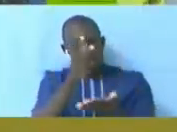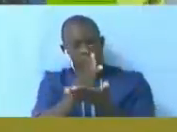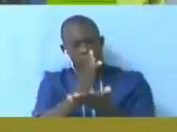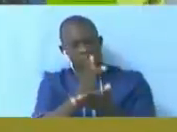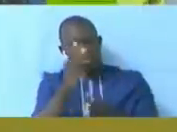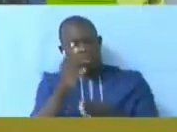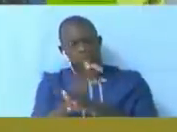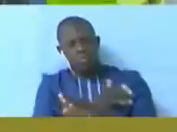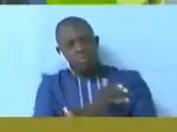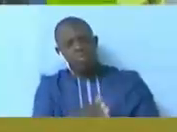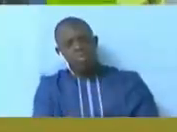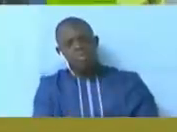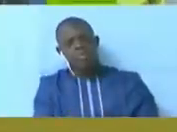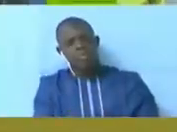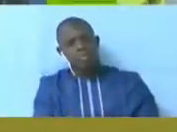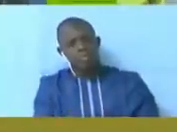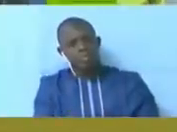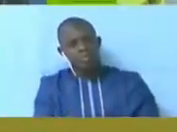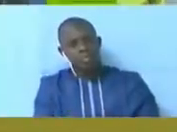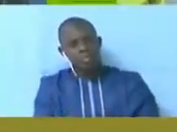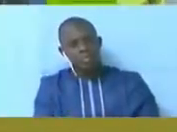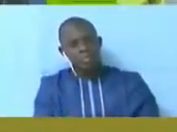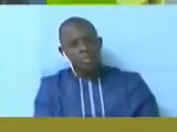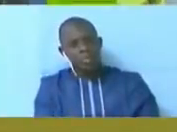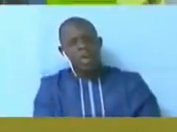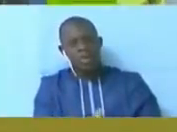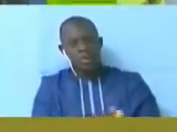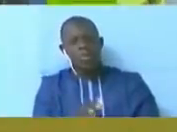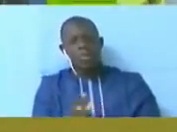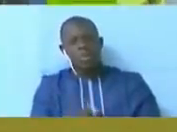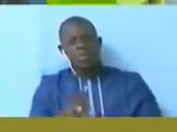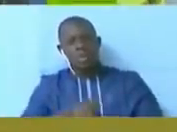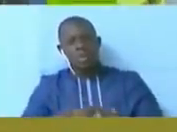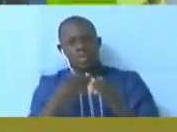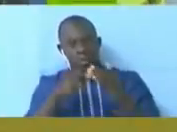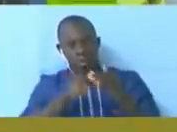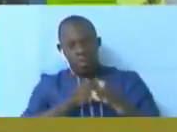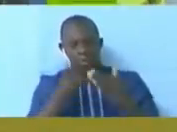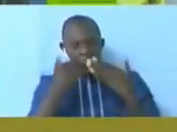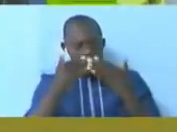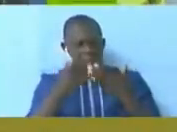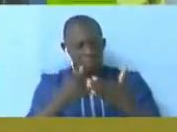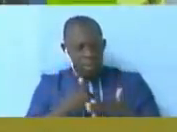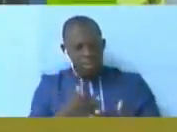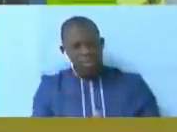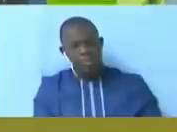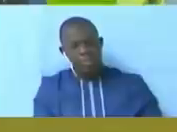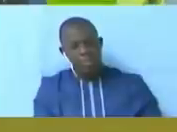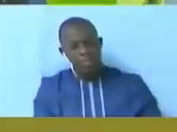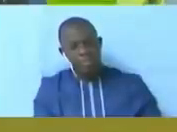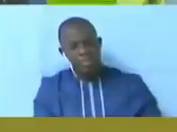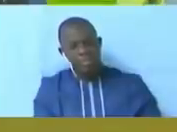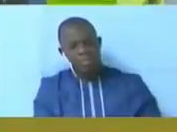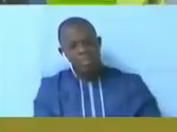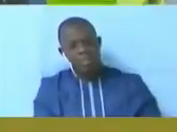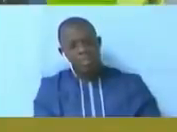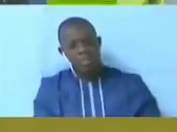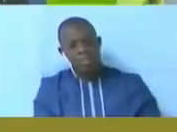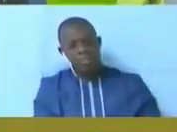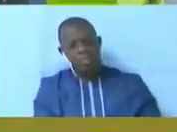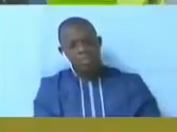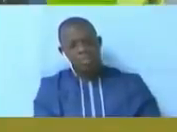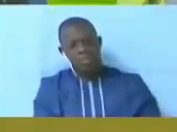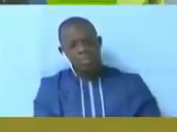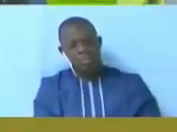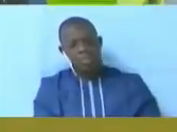eta kidi dula ronga sedan de rodi. So that was the moment he told me. Owar wala mo owar wale akonye ko. He said, you know, when you published